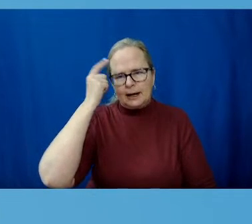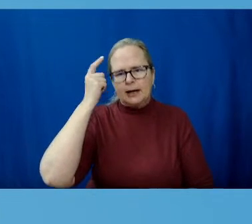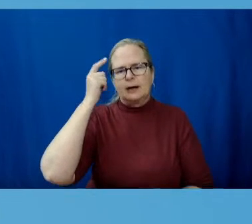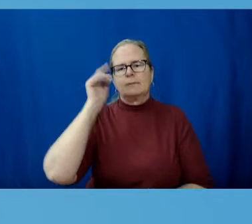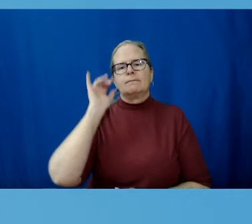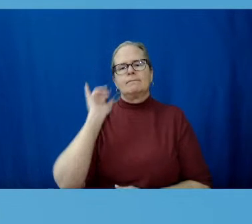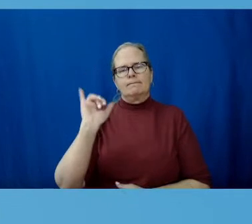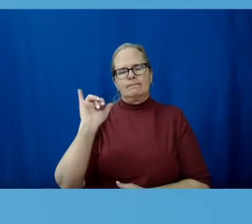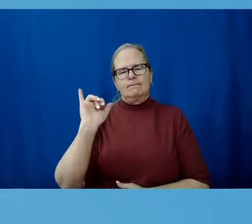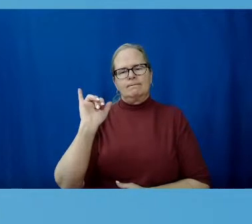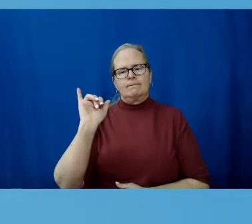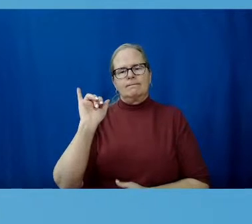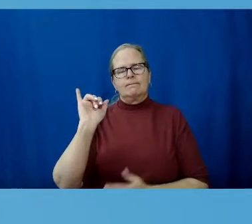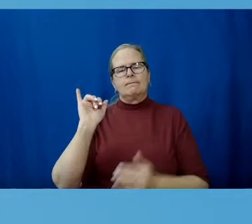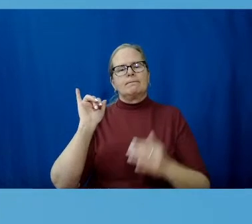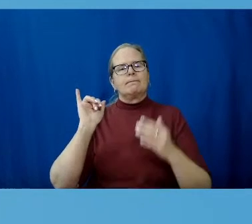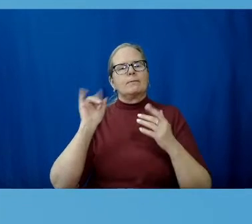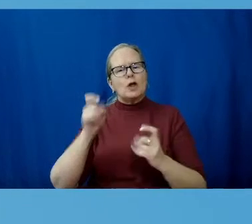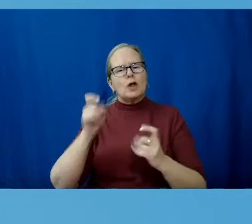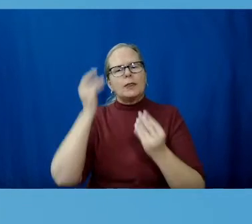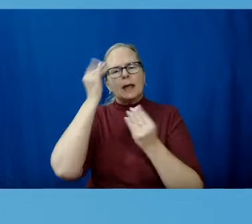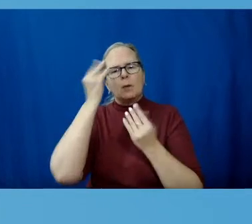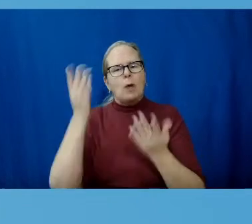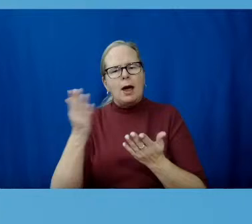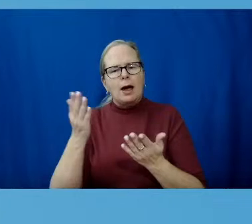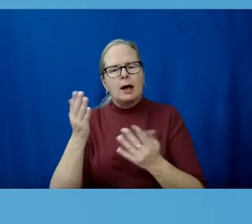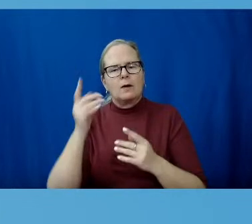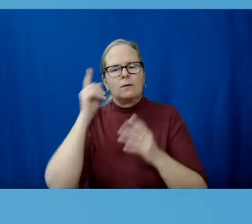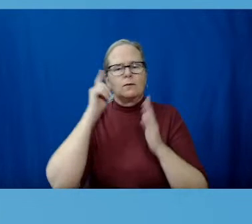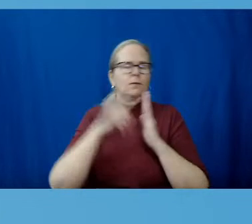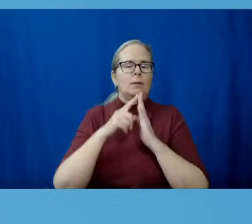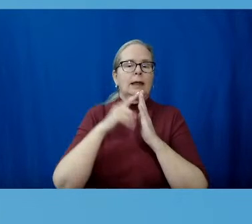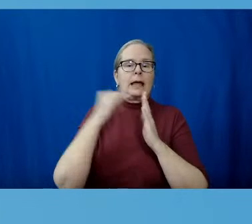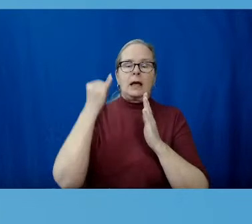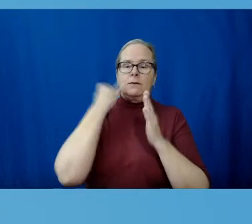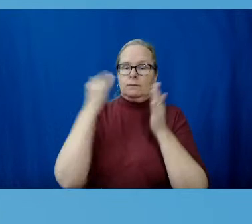health emergency within our province, that politics then becomes the